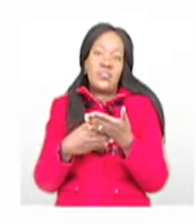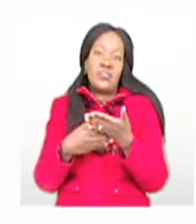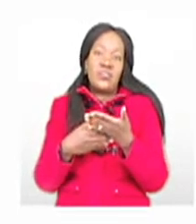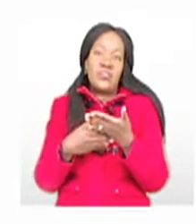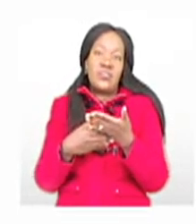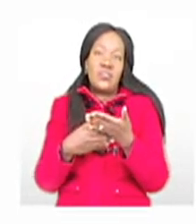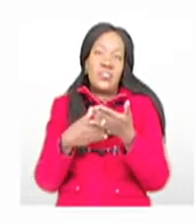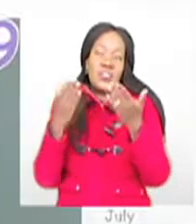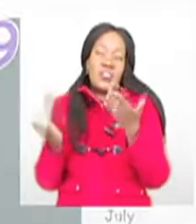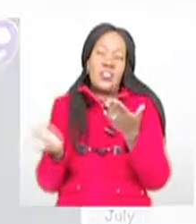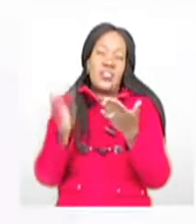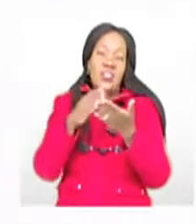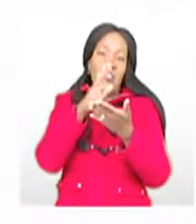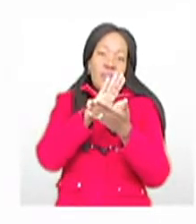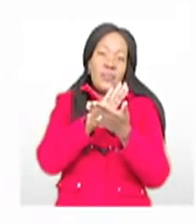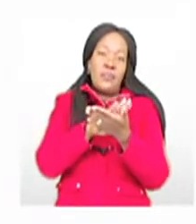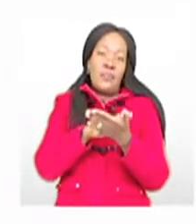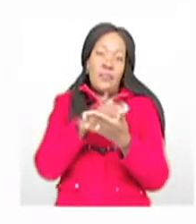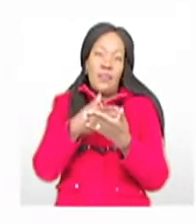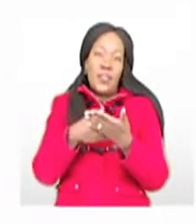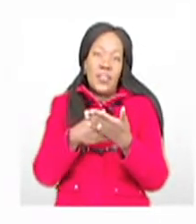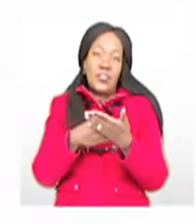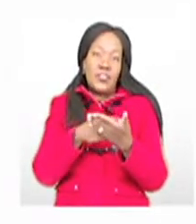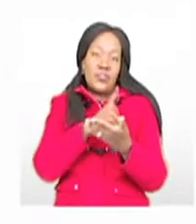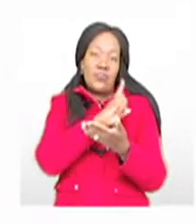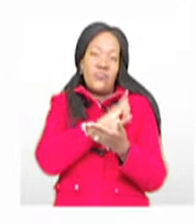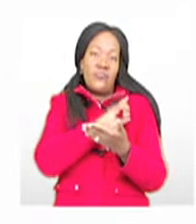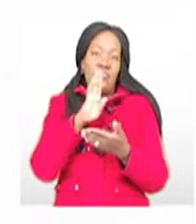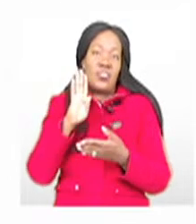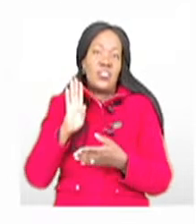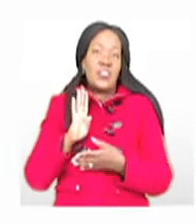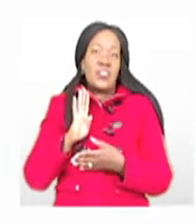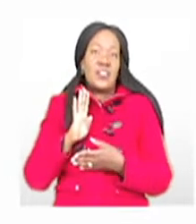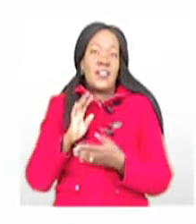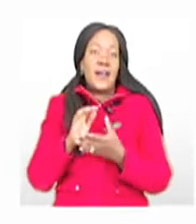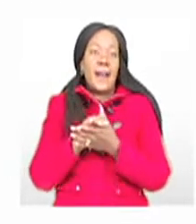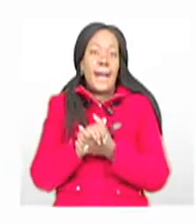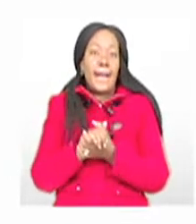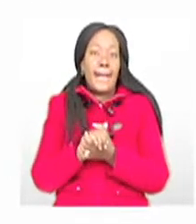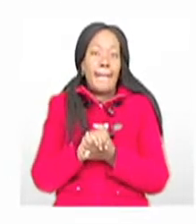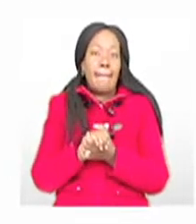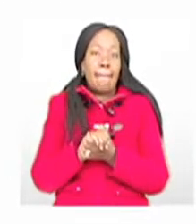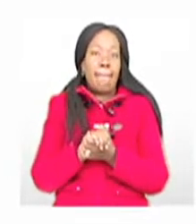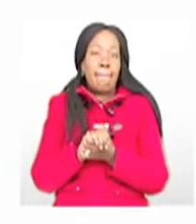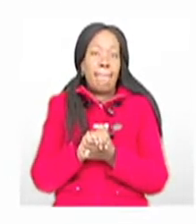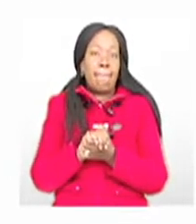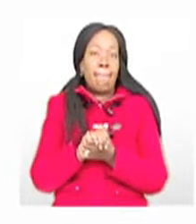page 14 when we have finished with our activity.